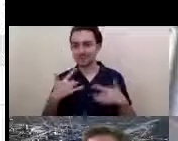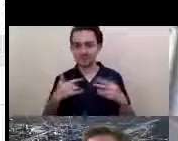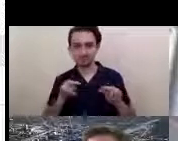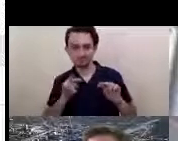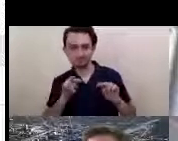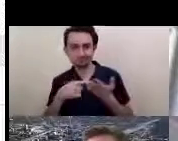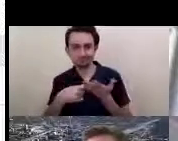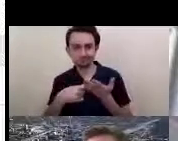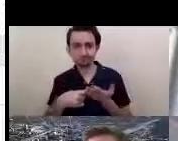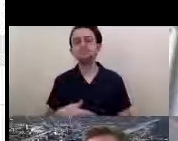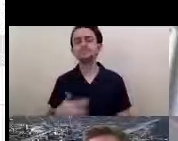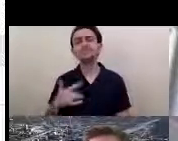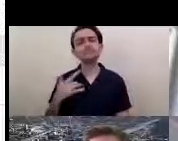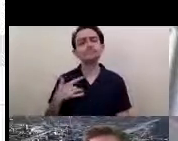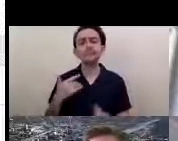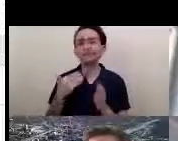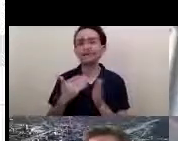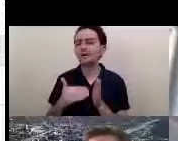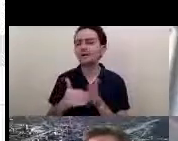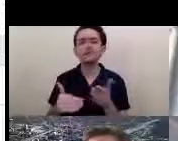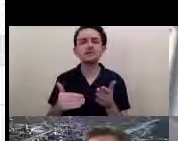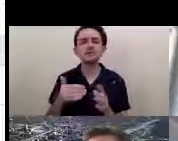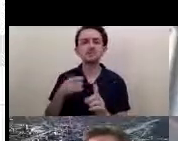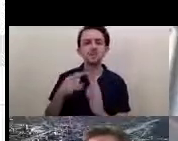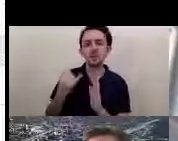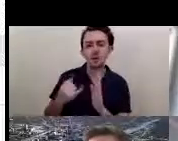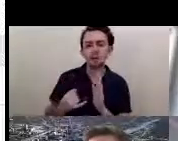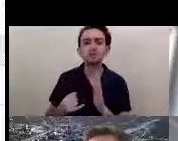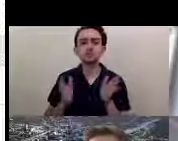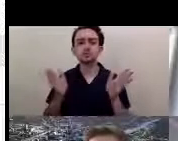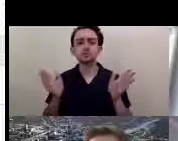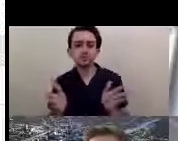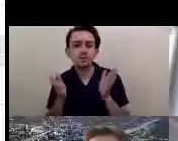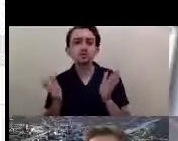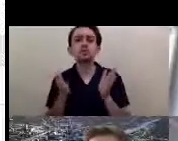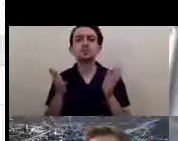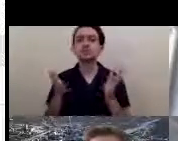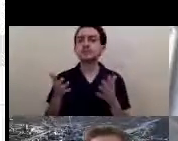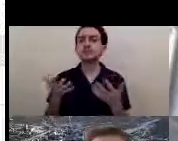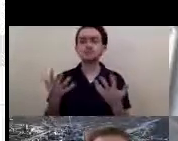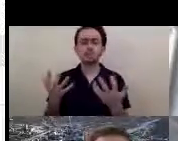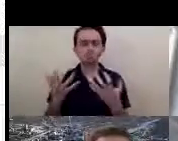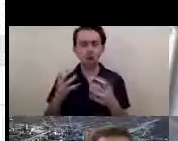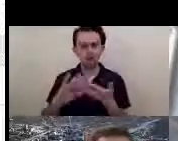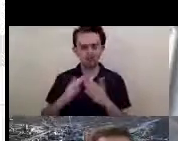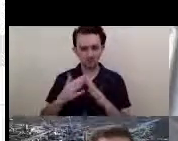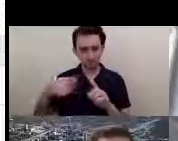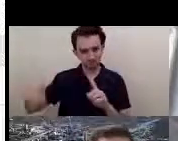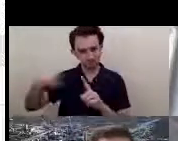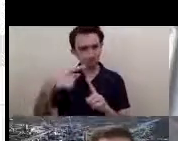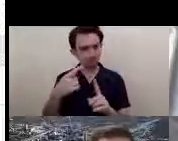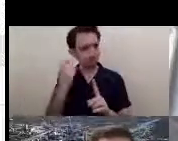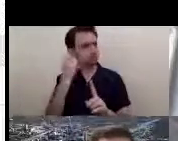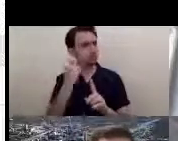often don't do when it comes to the arts and when we're trying to promote it and have the community understand the impact, right? Because we all know there's folks who